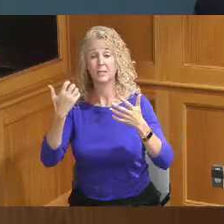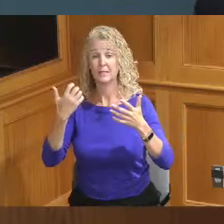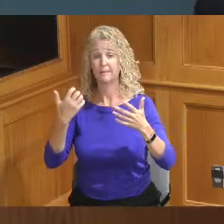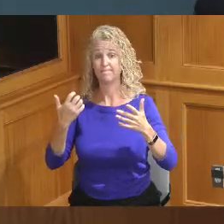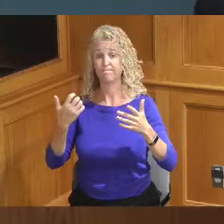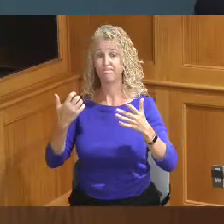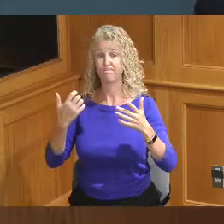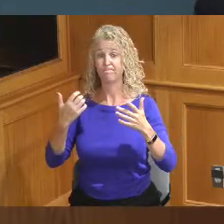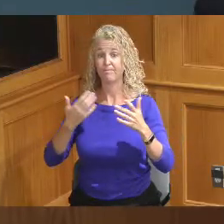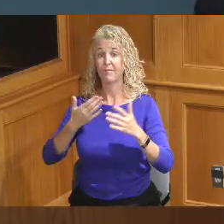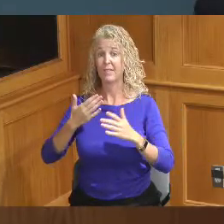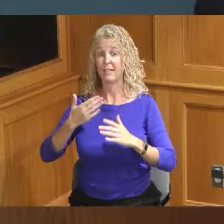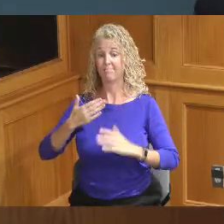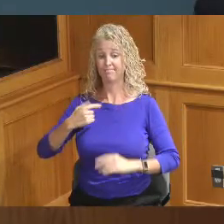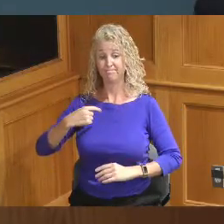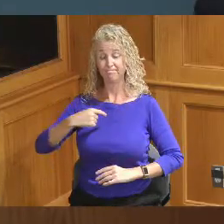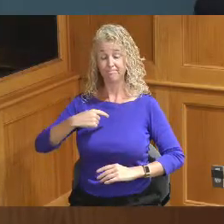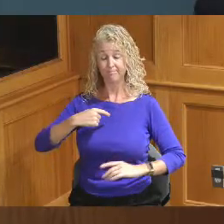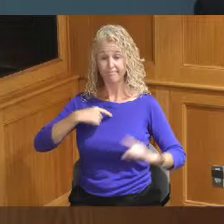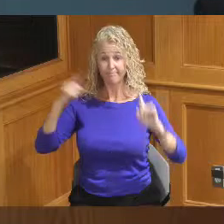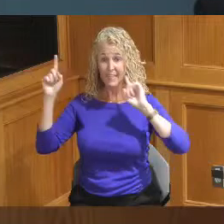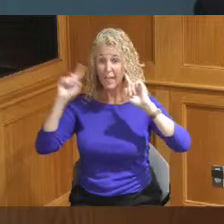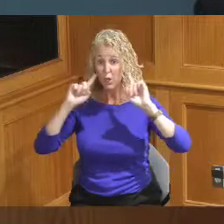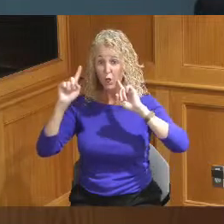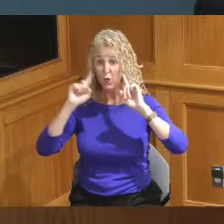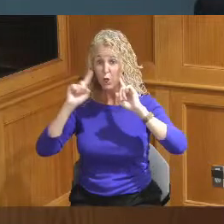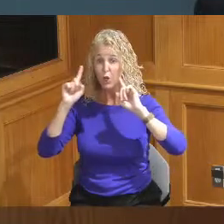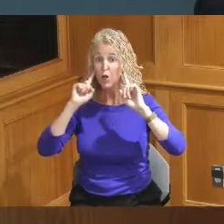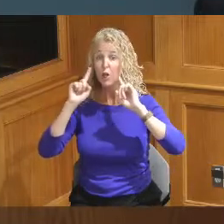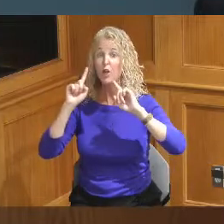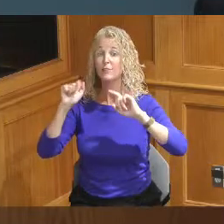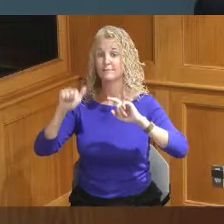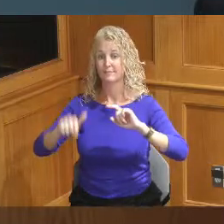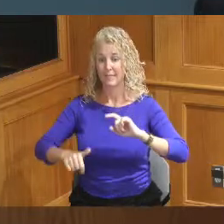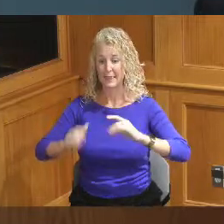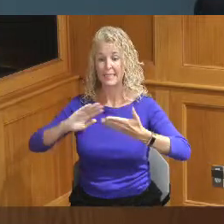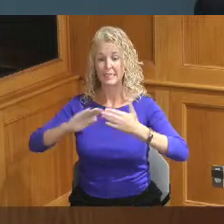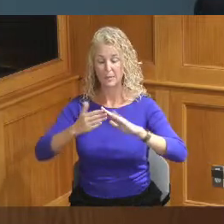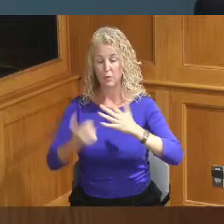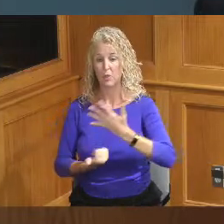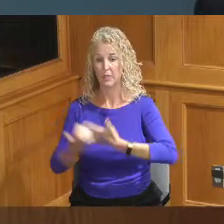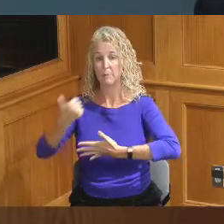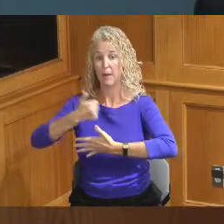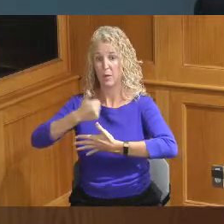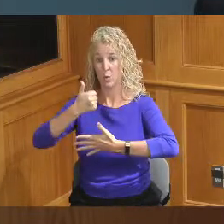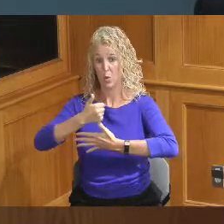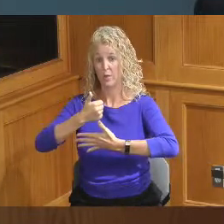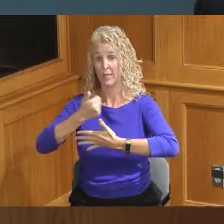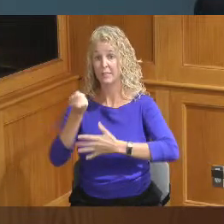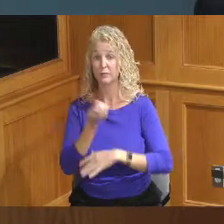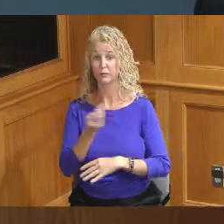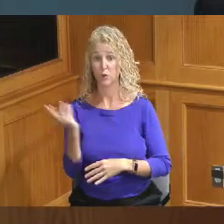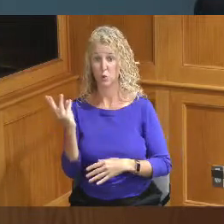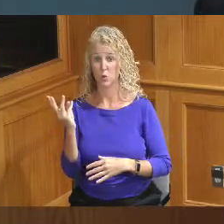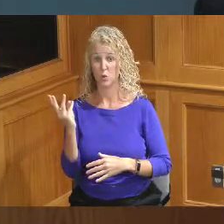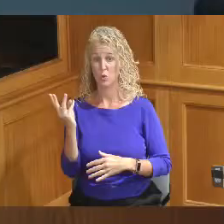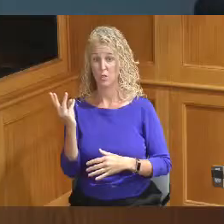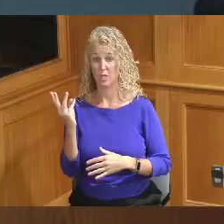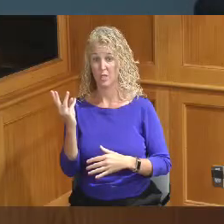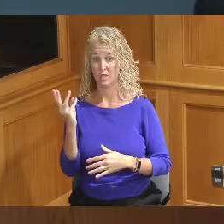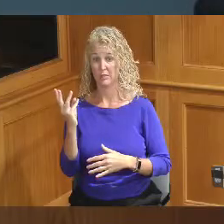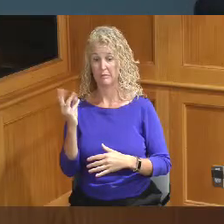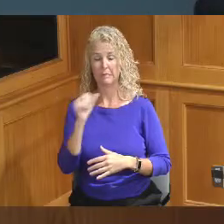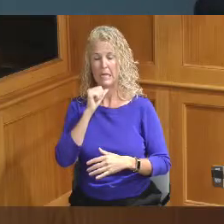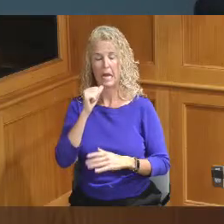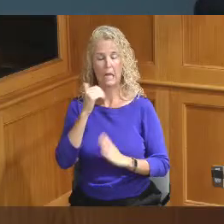clear to me that there were some high-level priorities that this community wanted to hit. Those priorities were in no particular